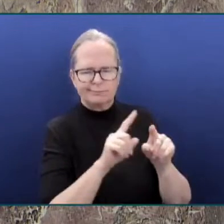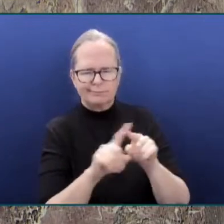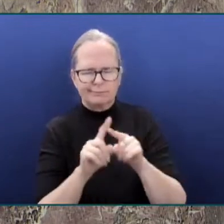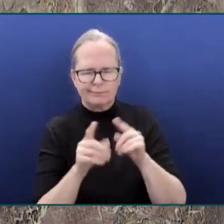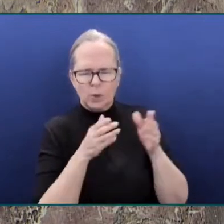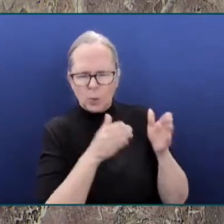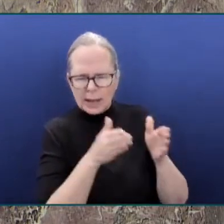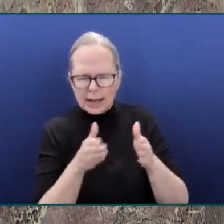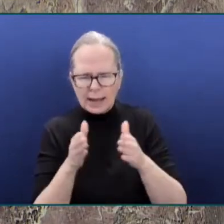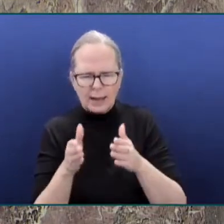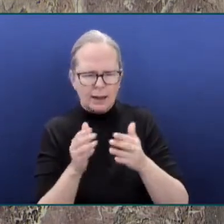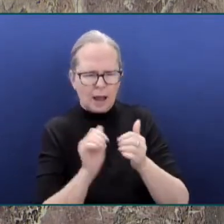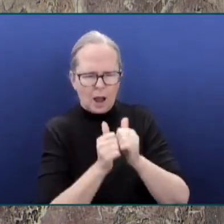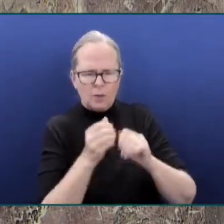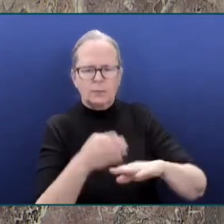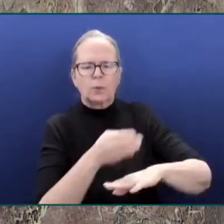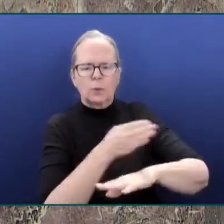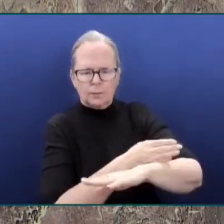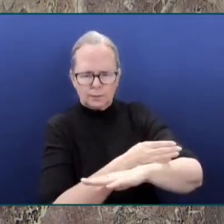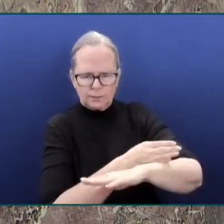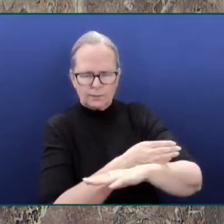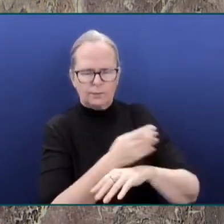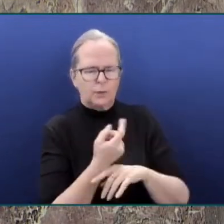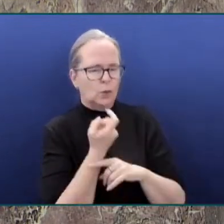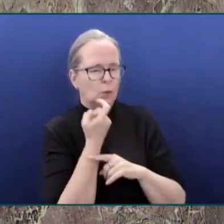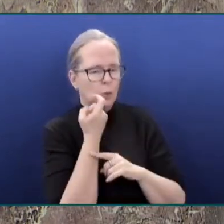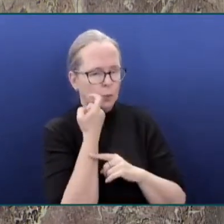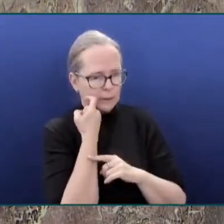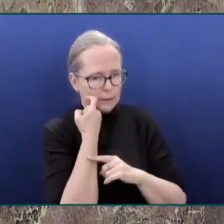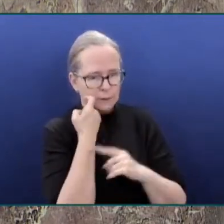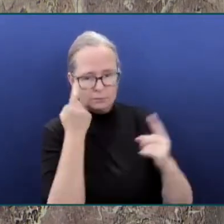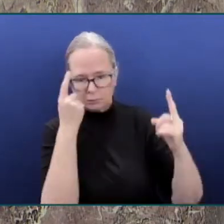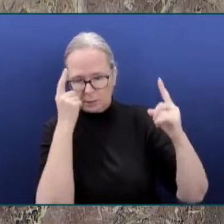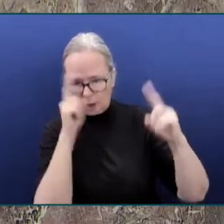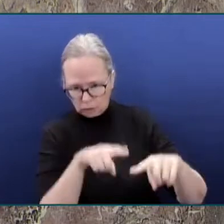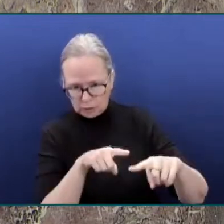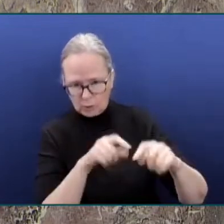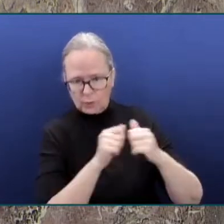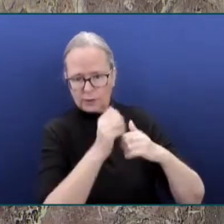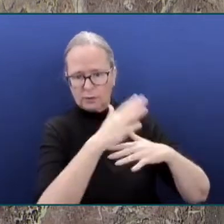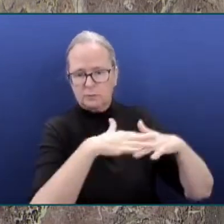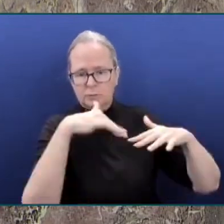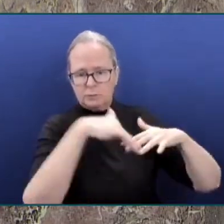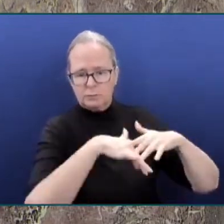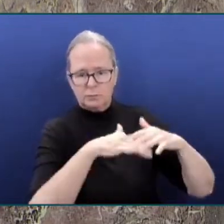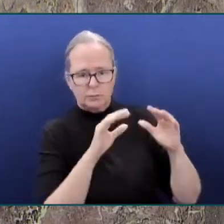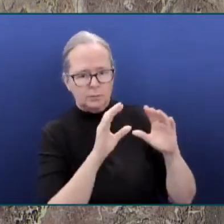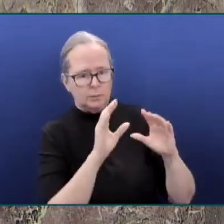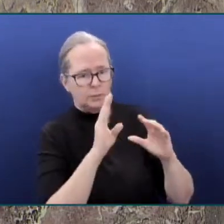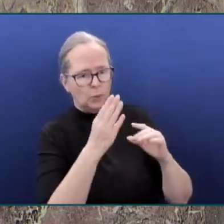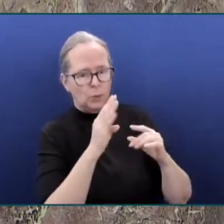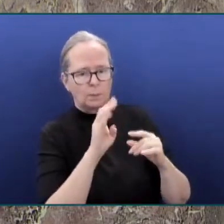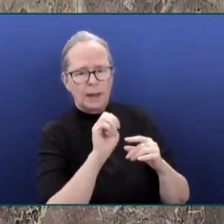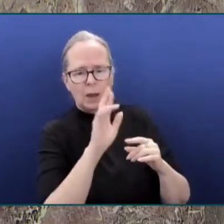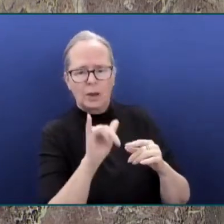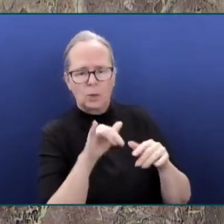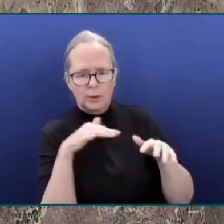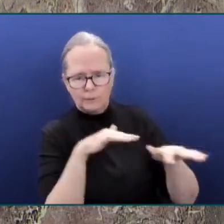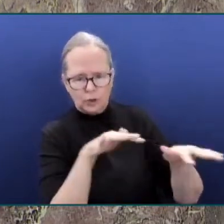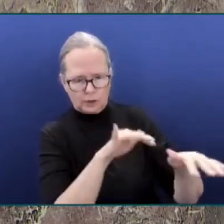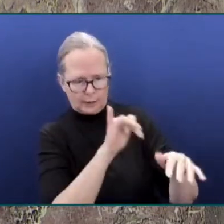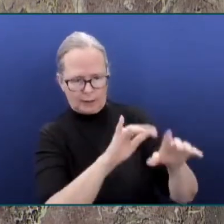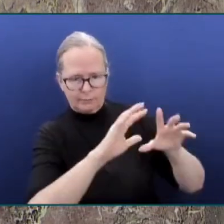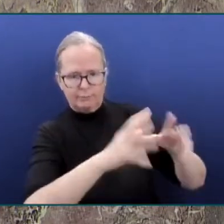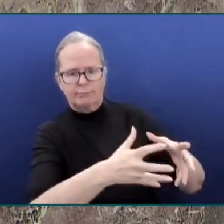Montney, the recent agreement with the Blueberry River First Nation to limit disturbance, all of which is going to lead to concentrated